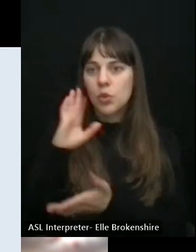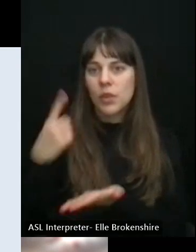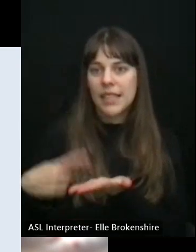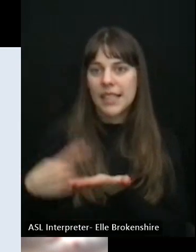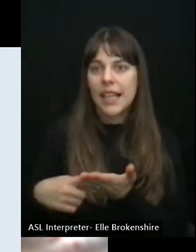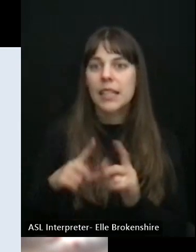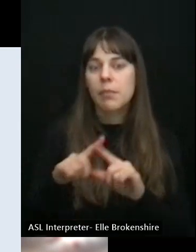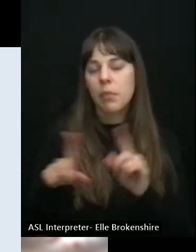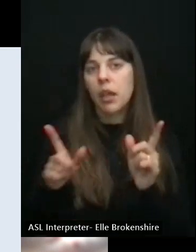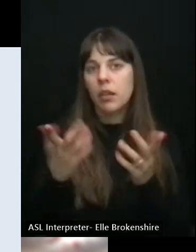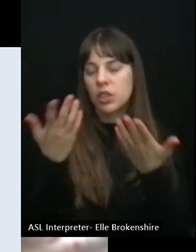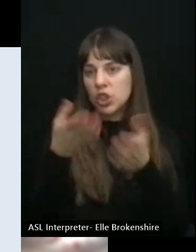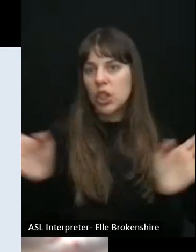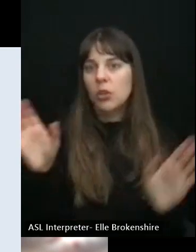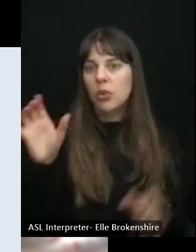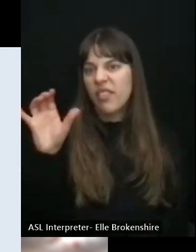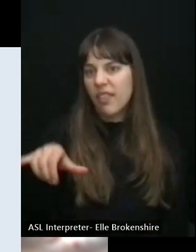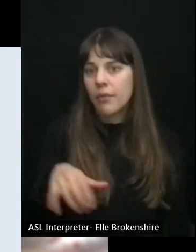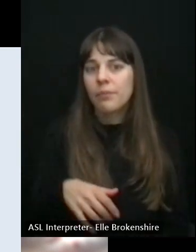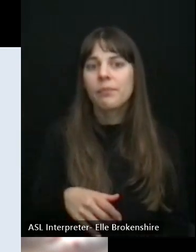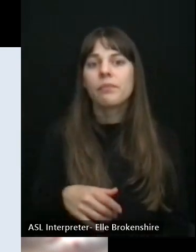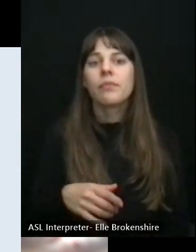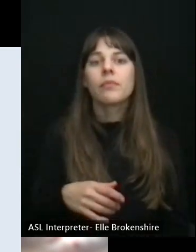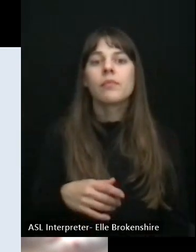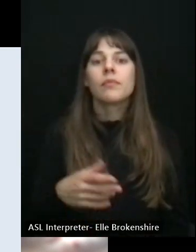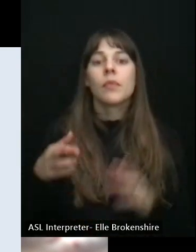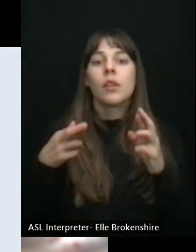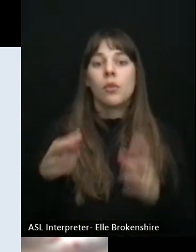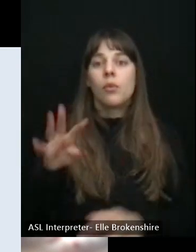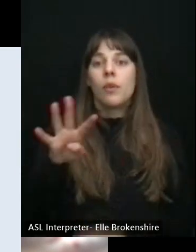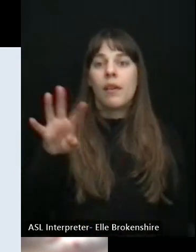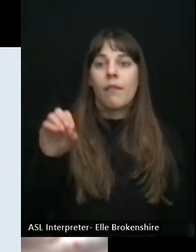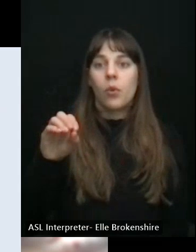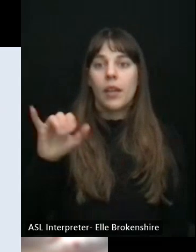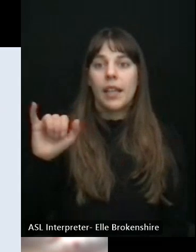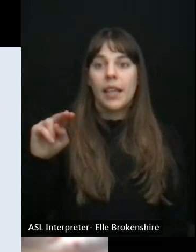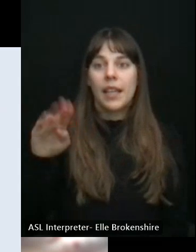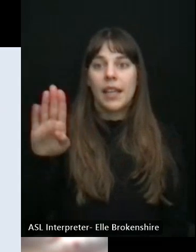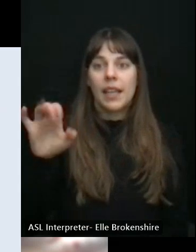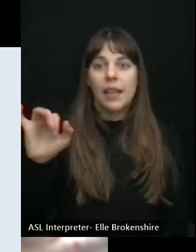The Route 40 on the inbound will follow that detour from